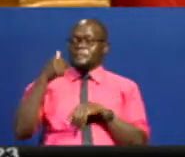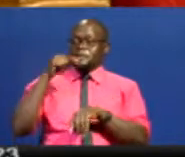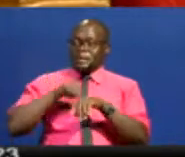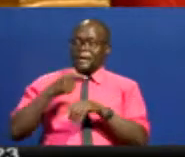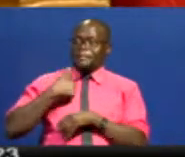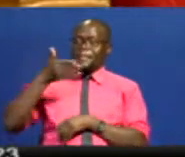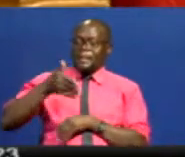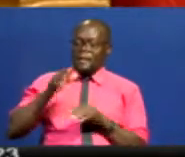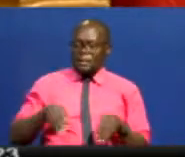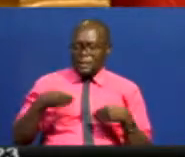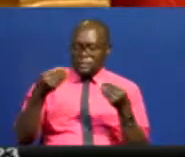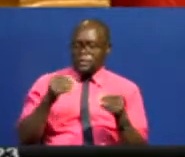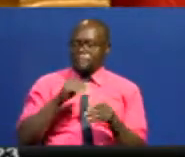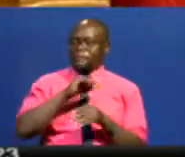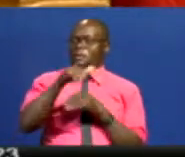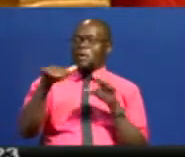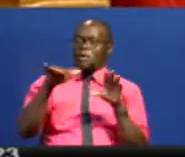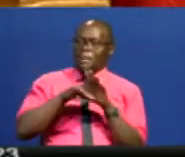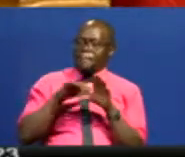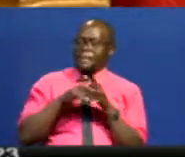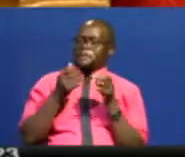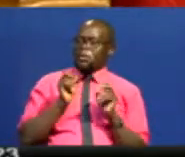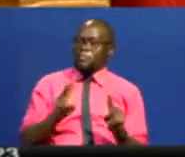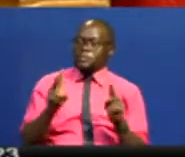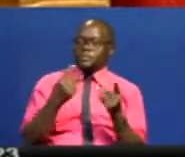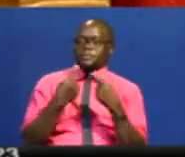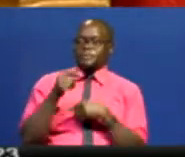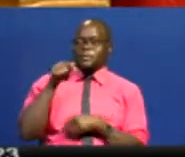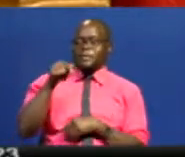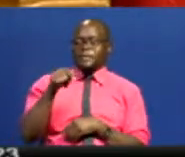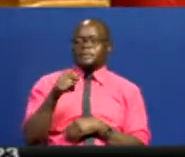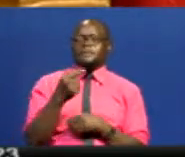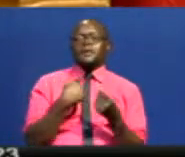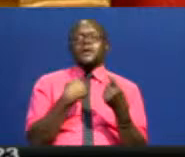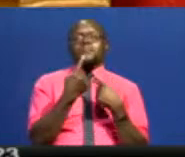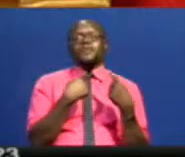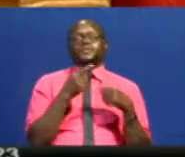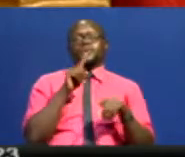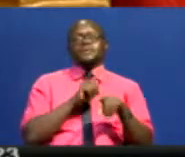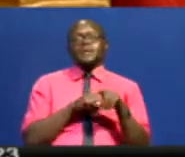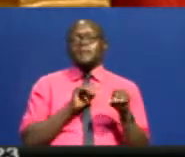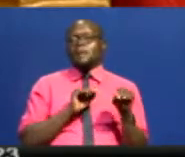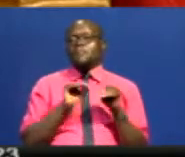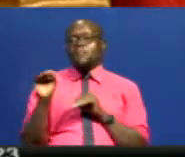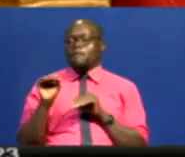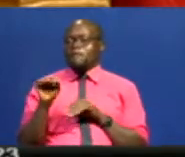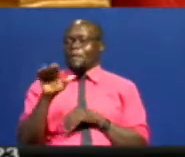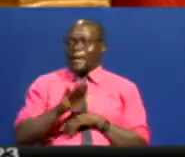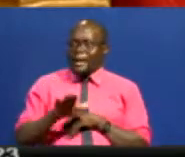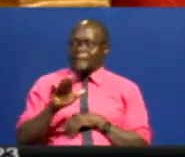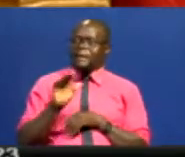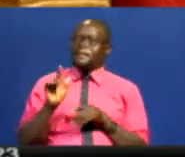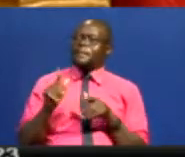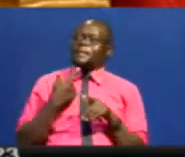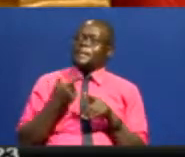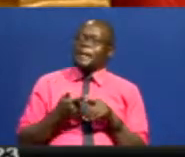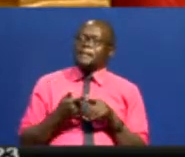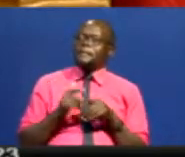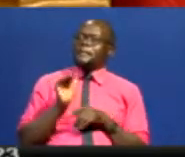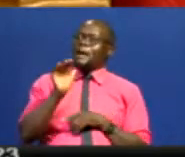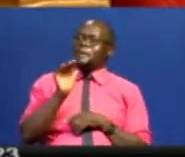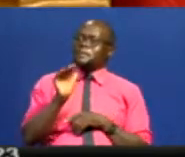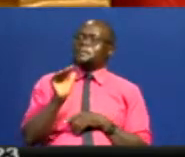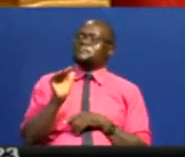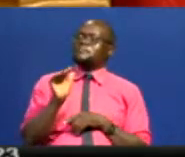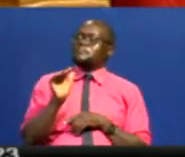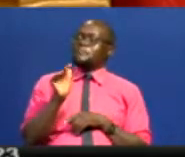actually to give you honorable members a chance to speak on these motions. So when you move from your place and actually indicate that the mover be called upon